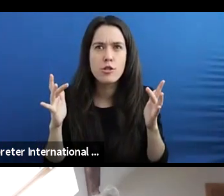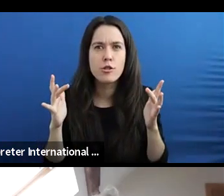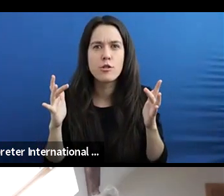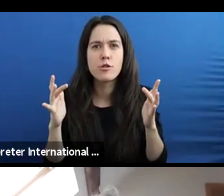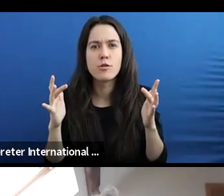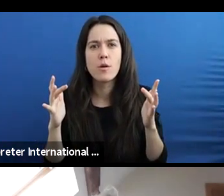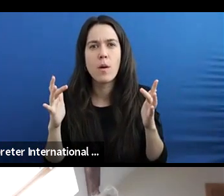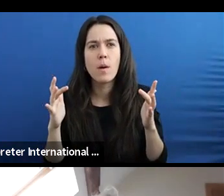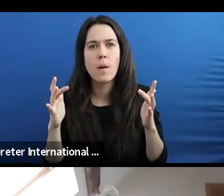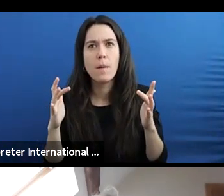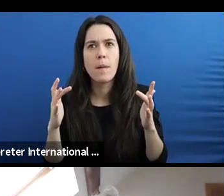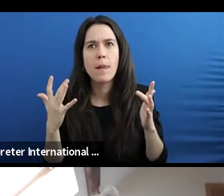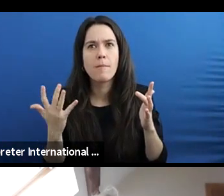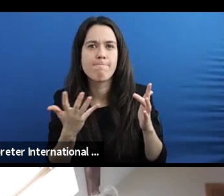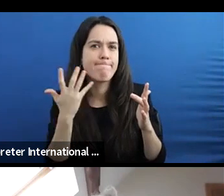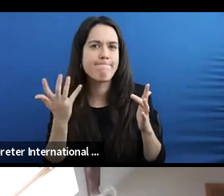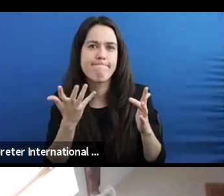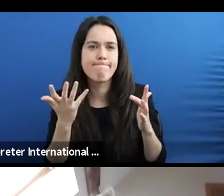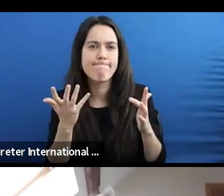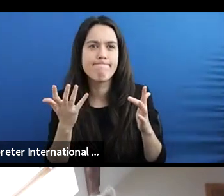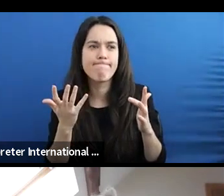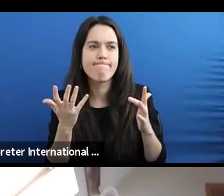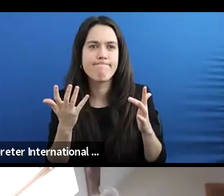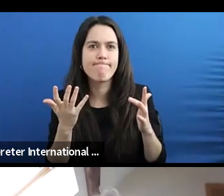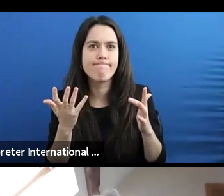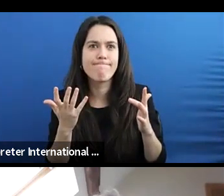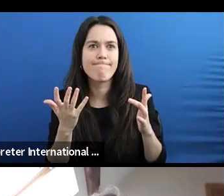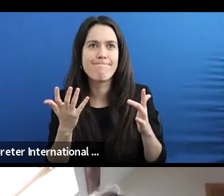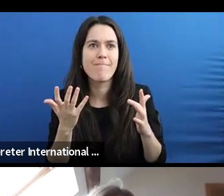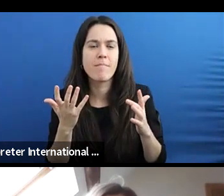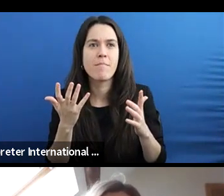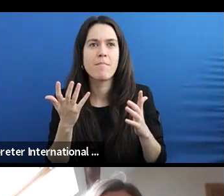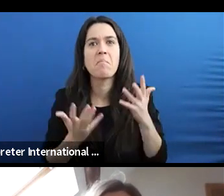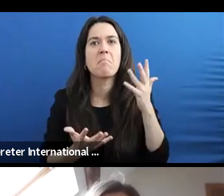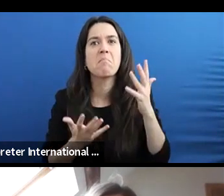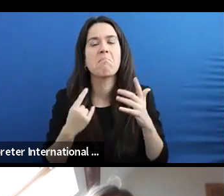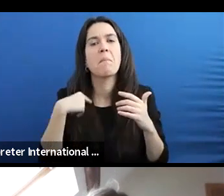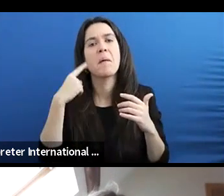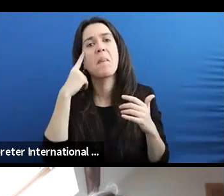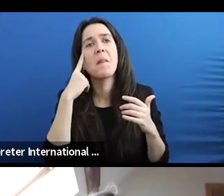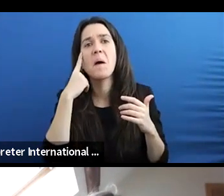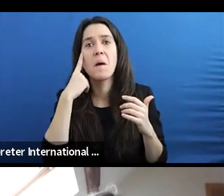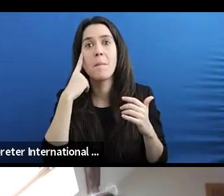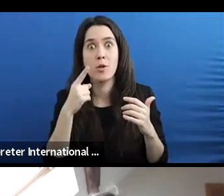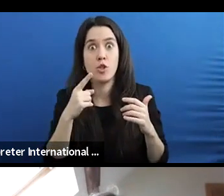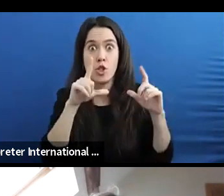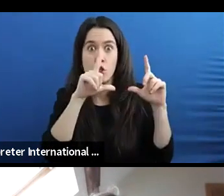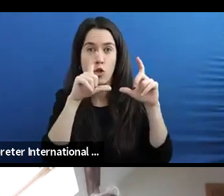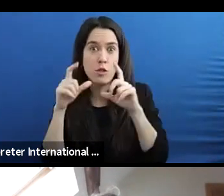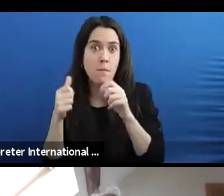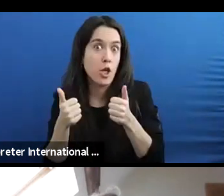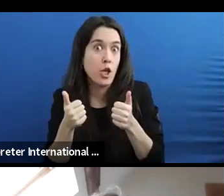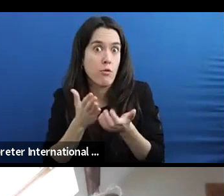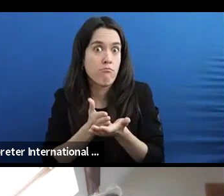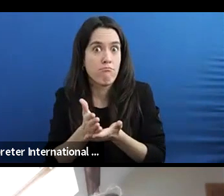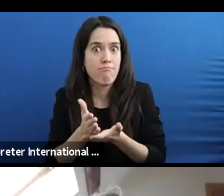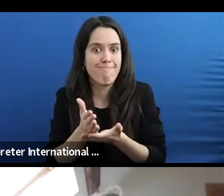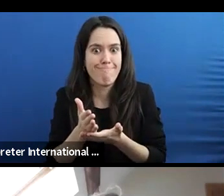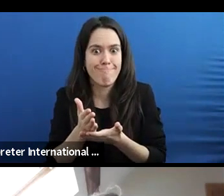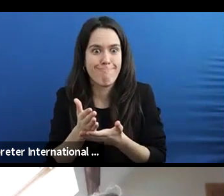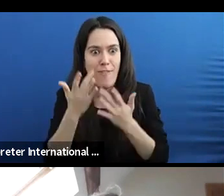something that can be considered, because it's not true, but tourism is a good way to talk about culture.